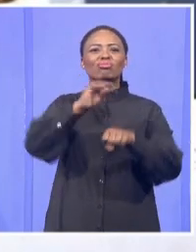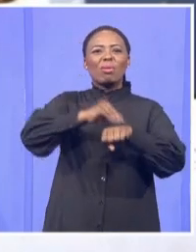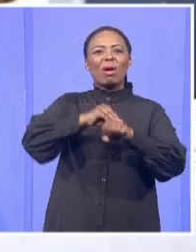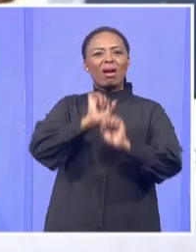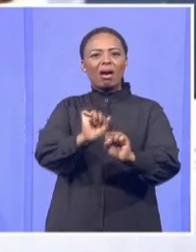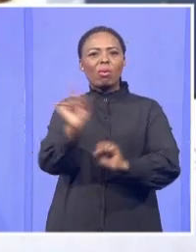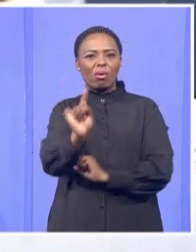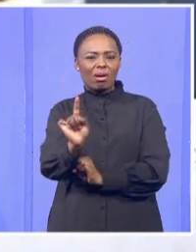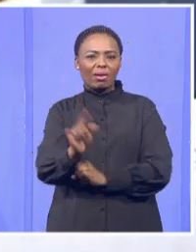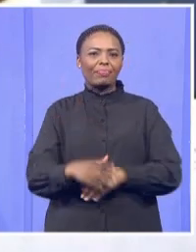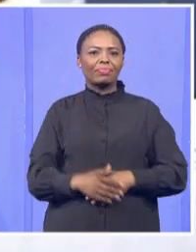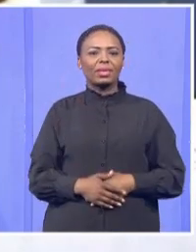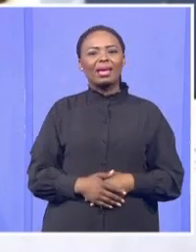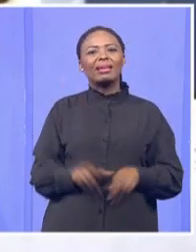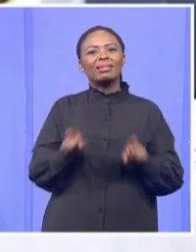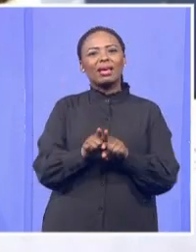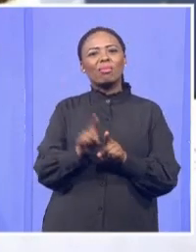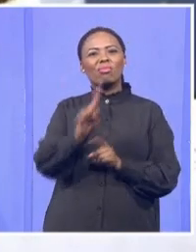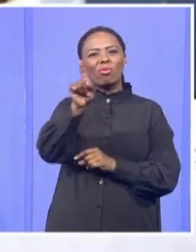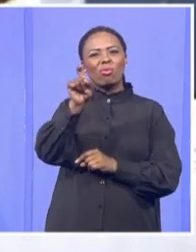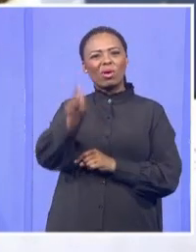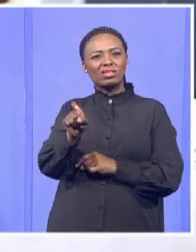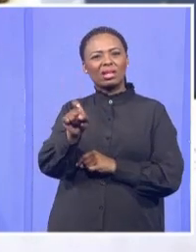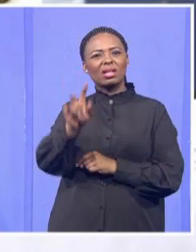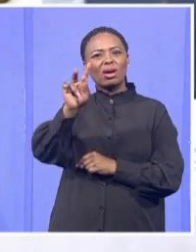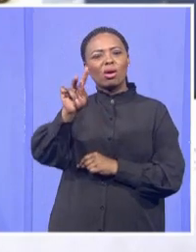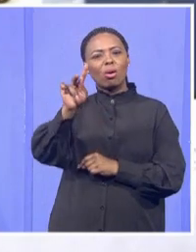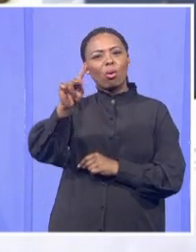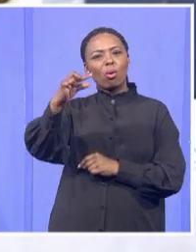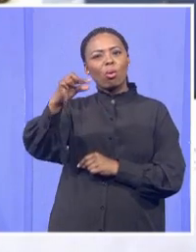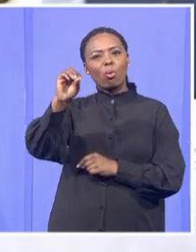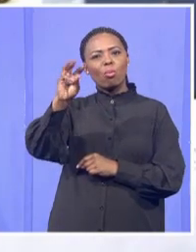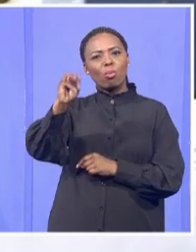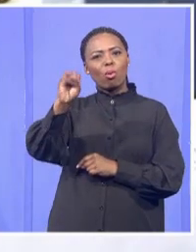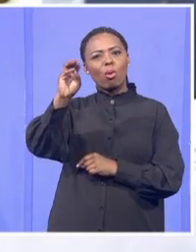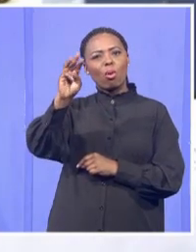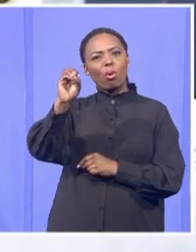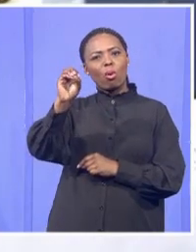it relates to the same question Homolemo raised it as well.